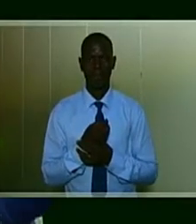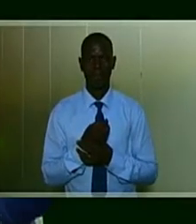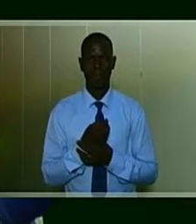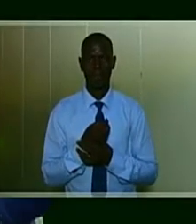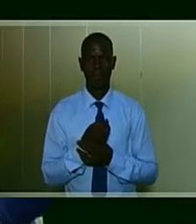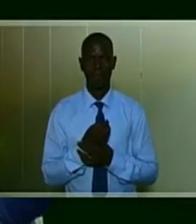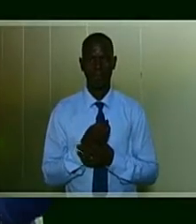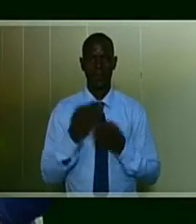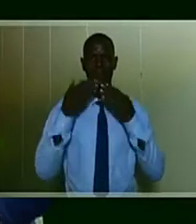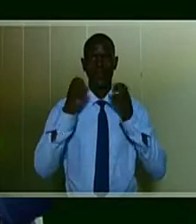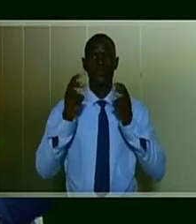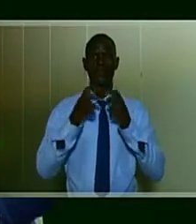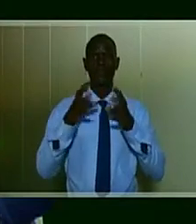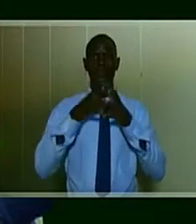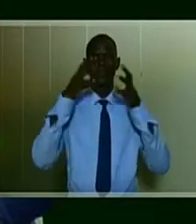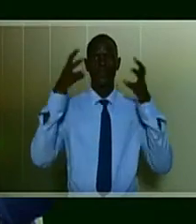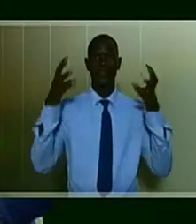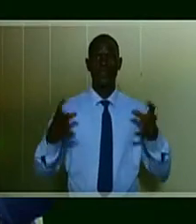Thank you very much, Shenwu,